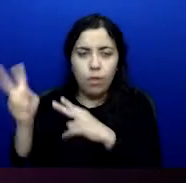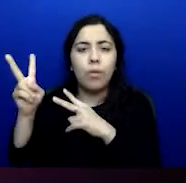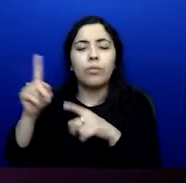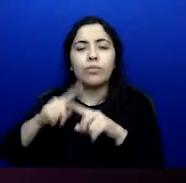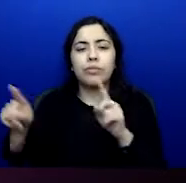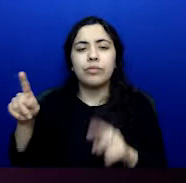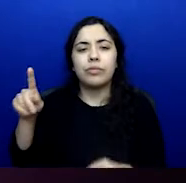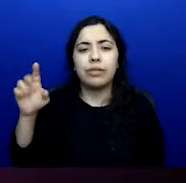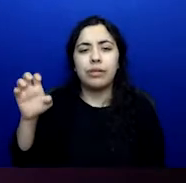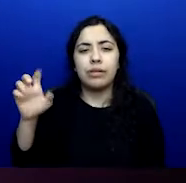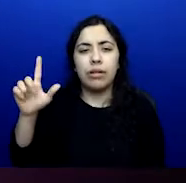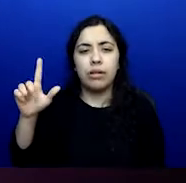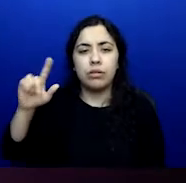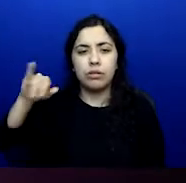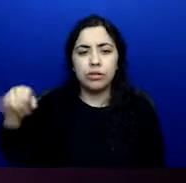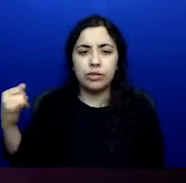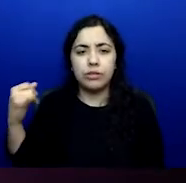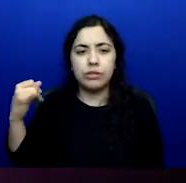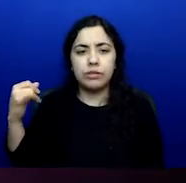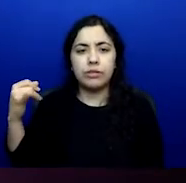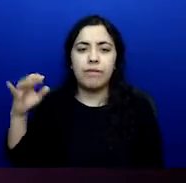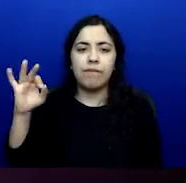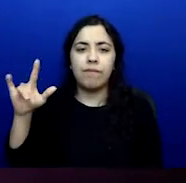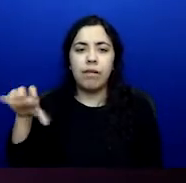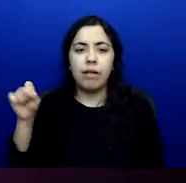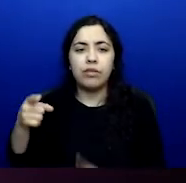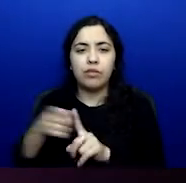based on the -e flag.